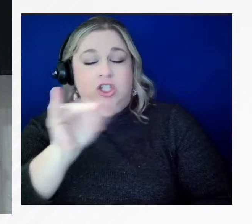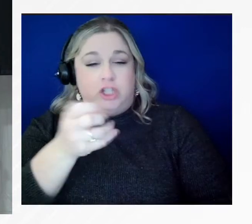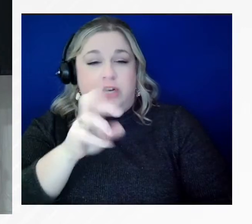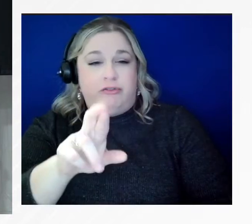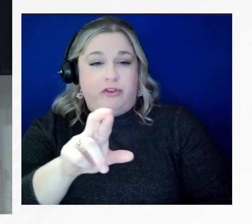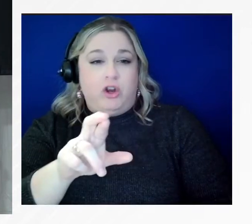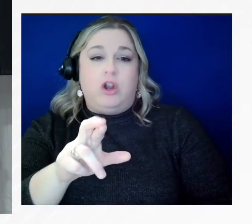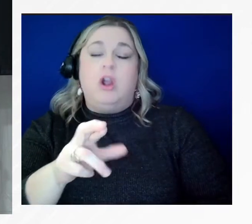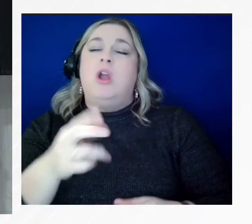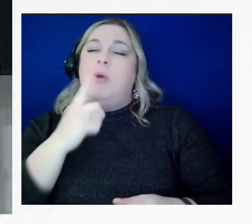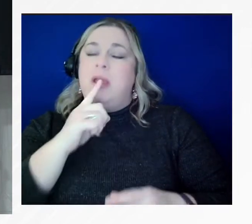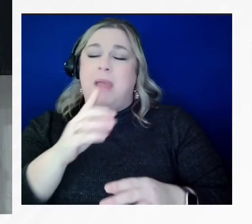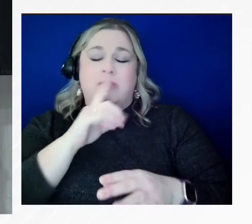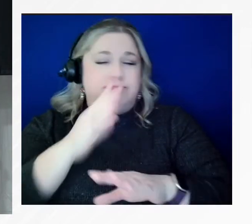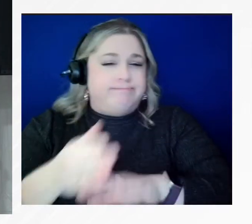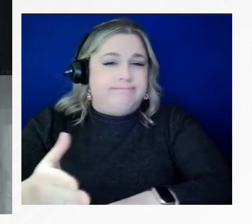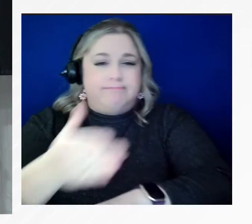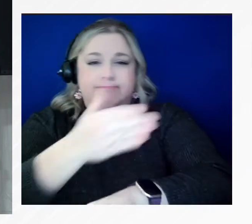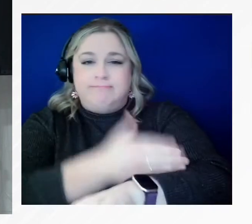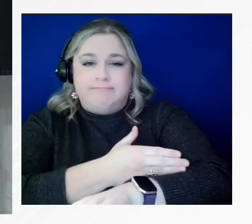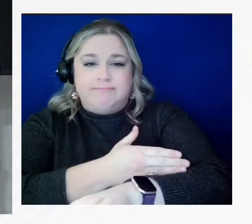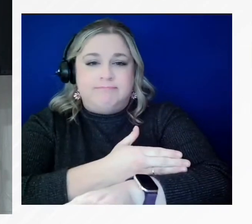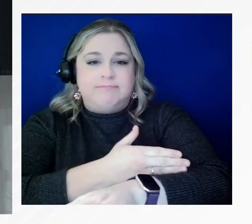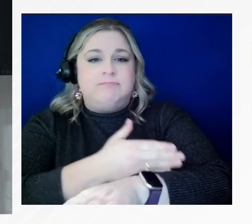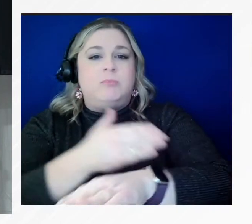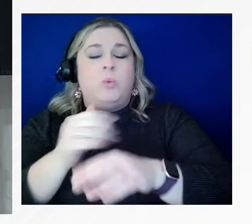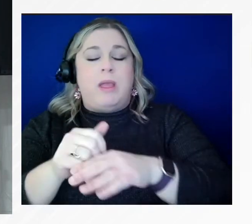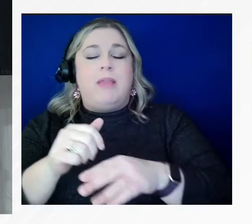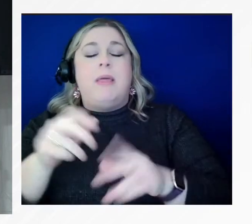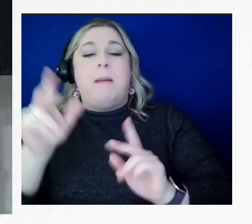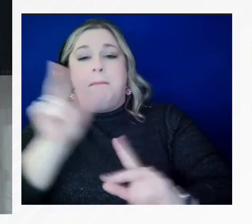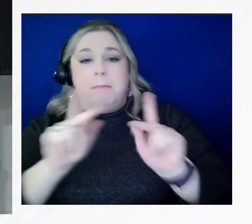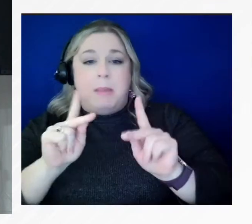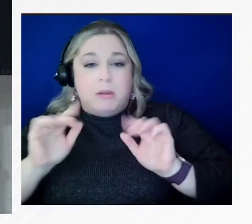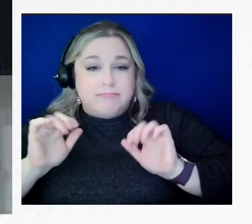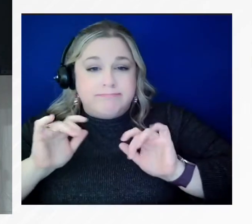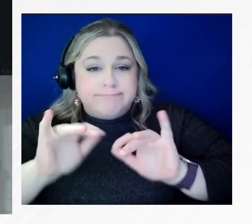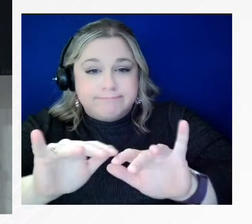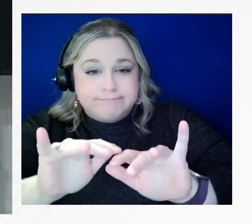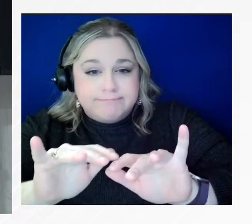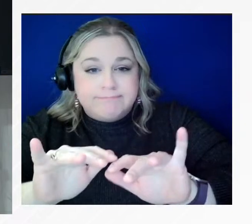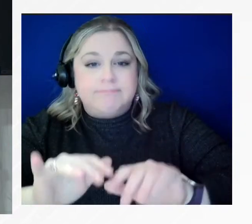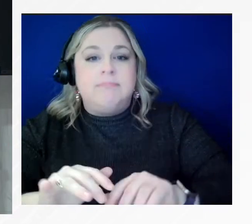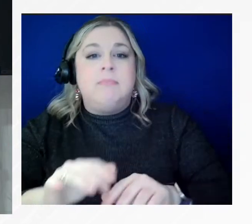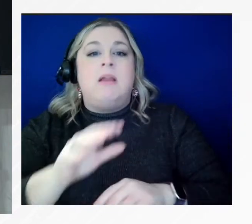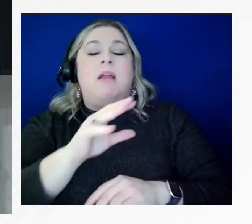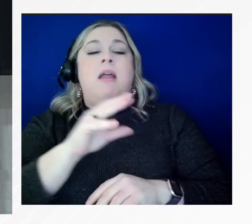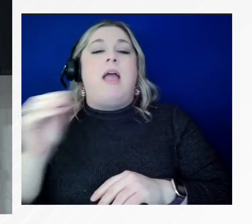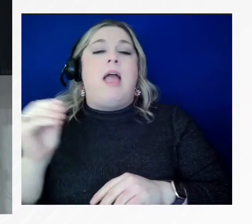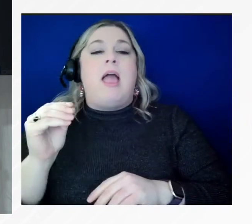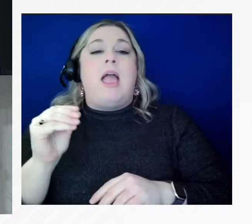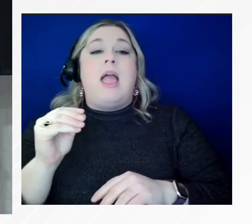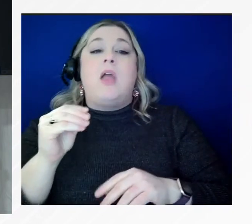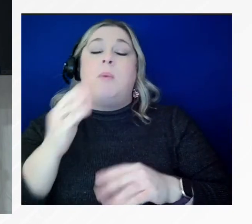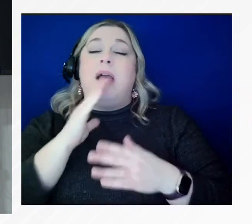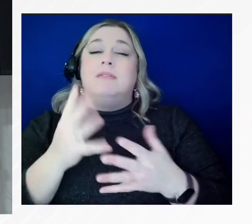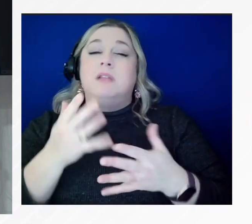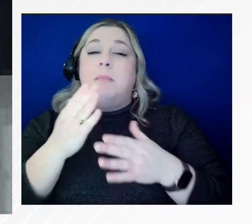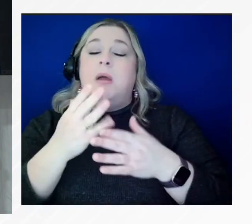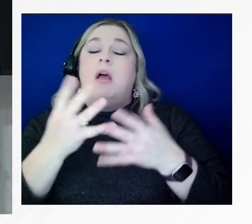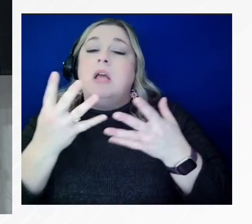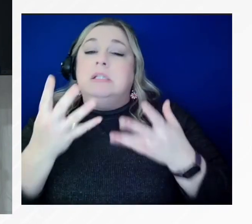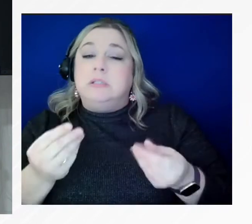repopulation efforts. I just want to go over some of the soft closures that we have, which are residents only and must